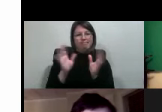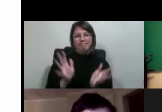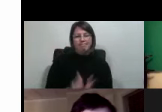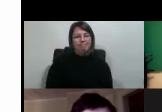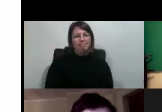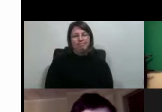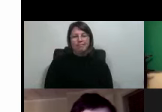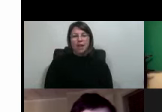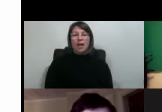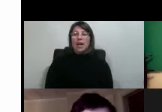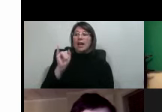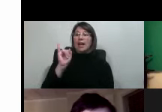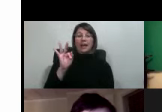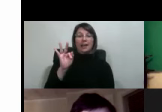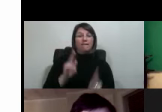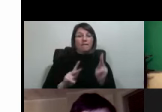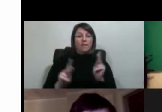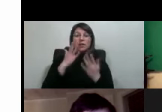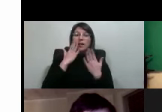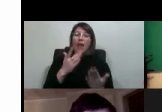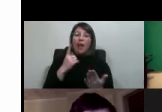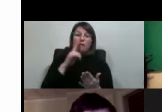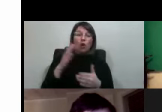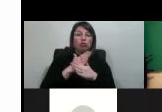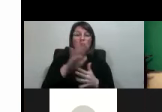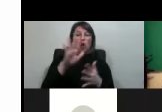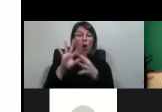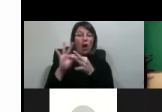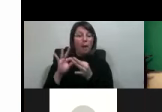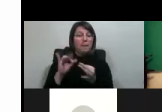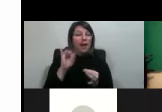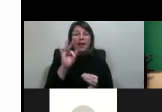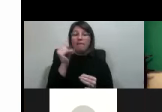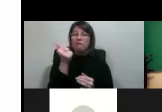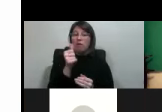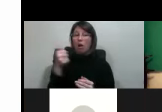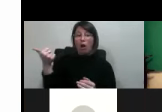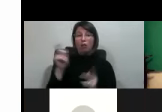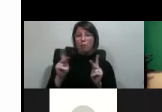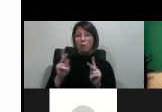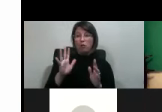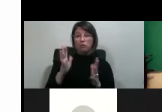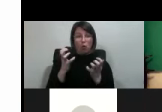If folks, thank you for sharing your comment. If other folks would like to raise their